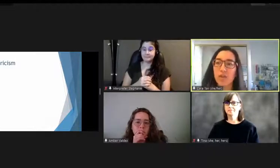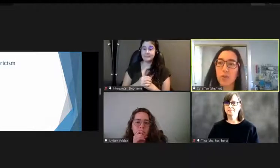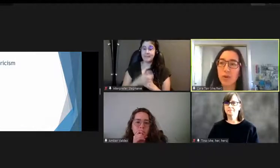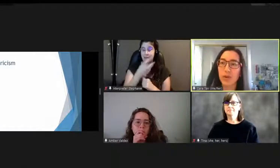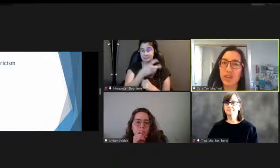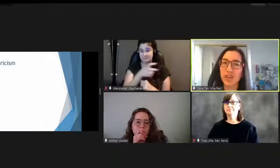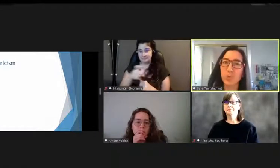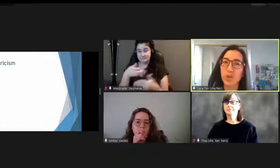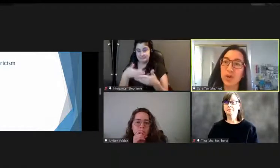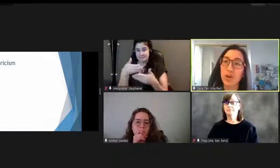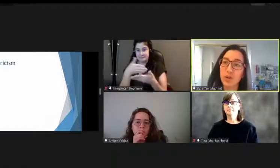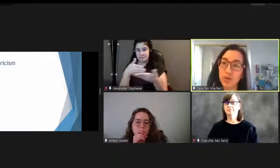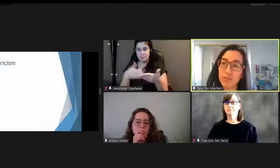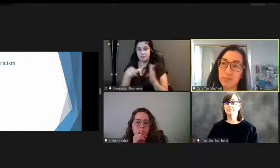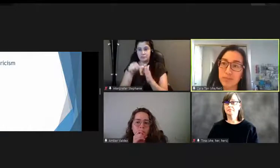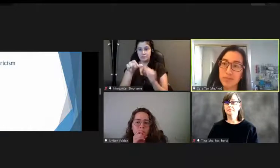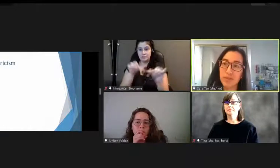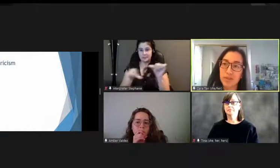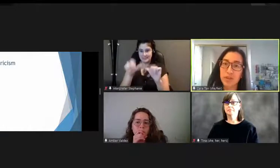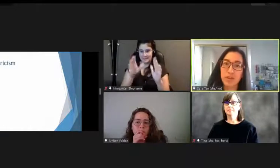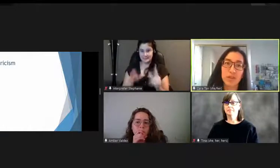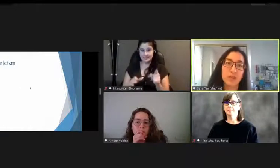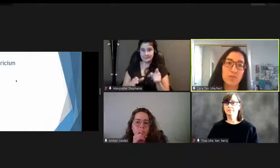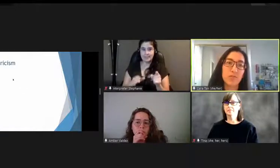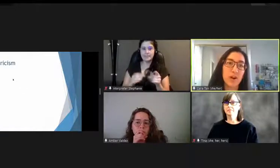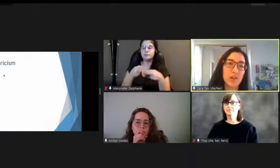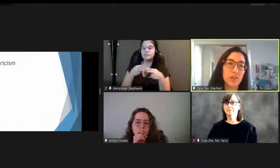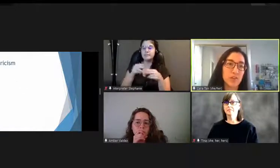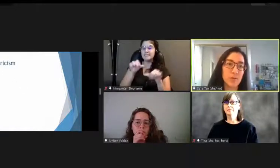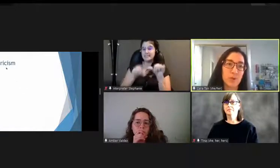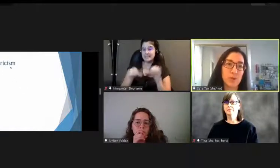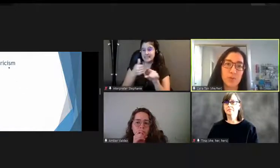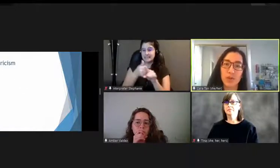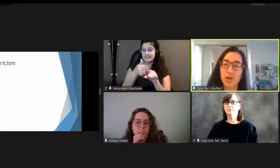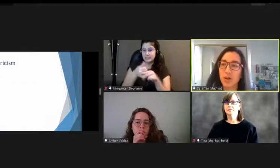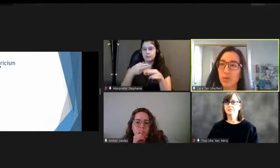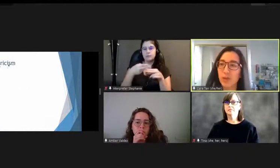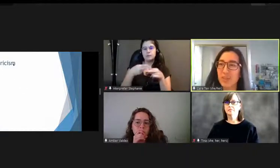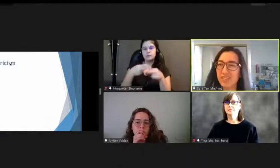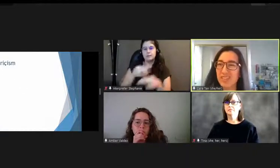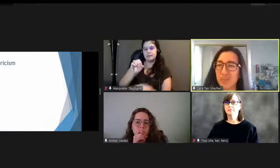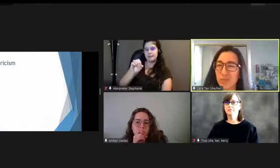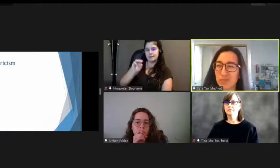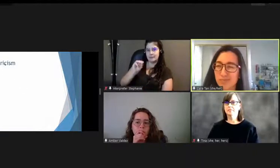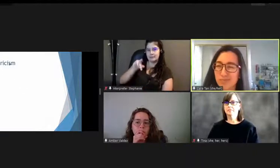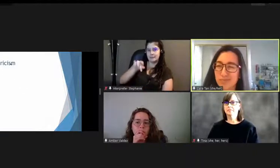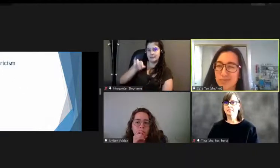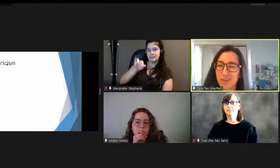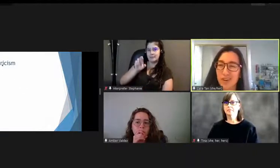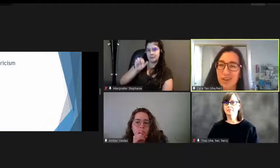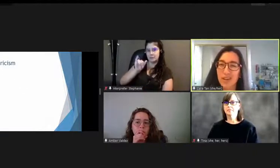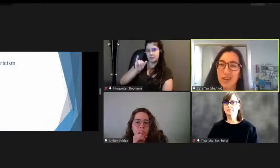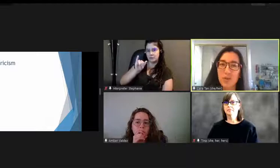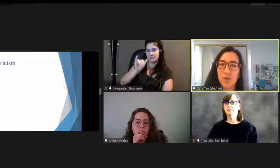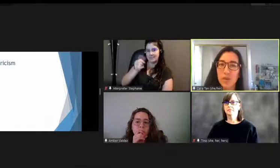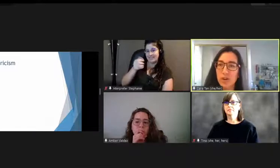is what we call empirical. It follows this principle of empiricism.